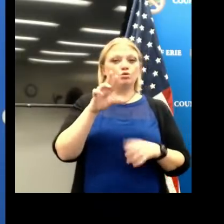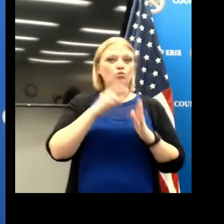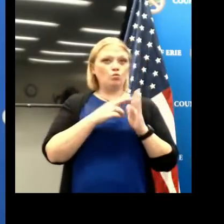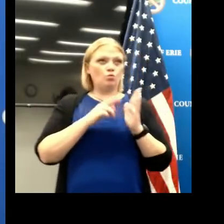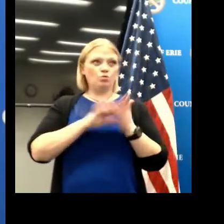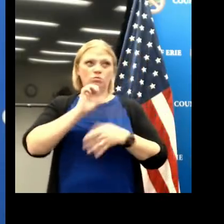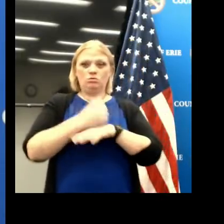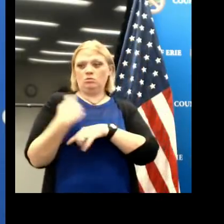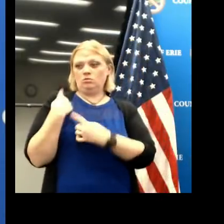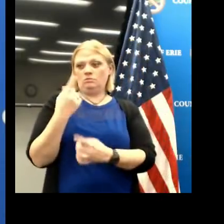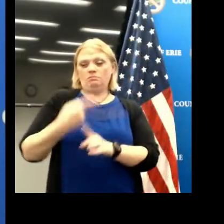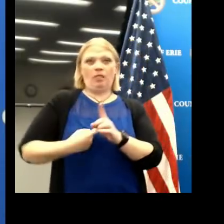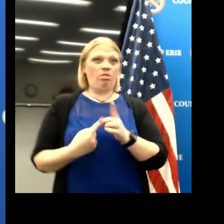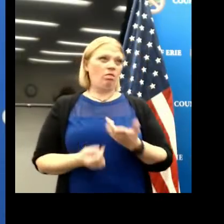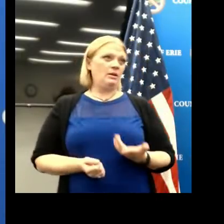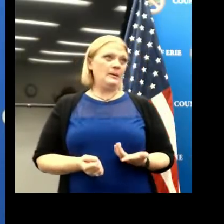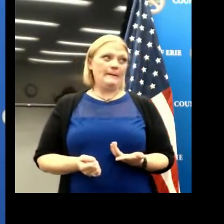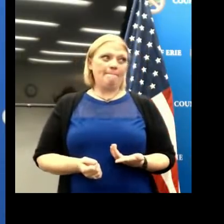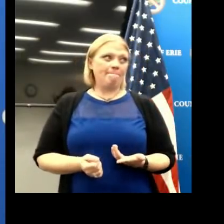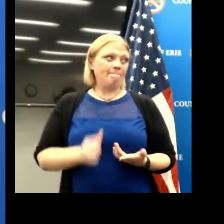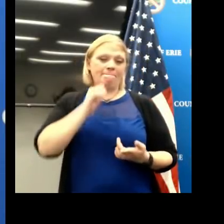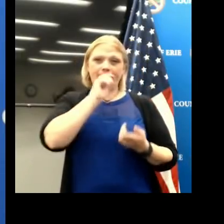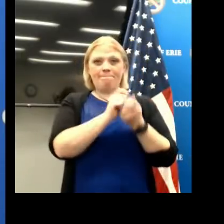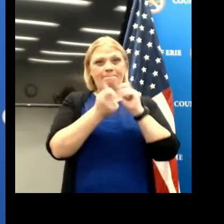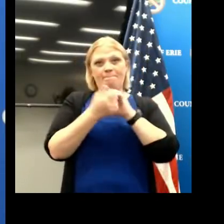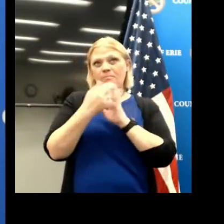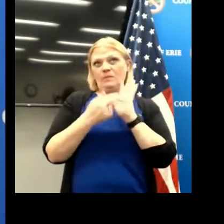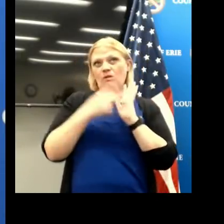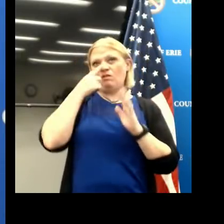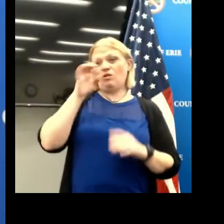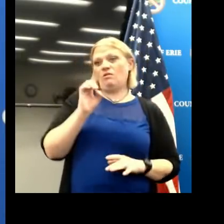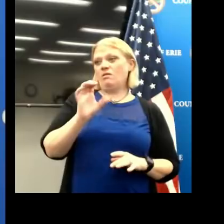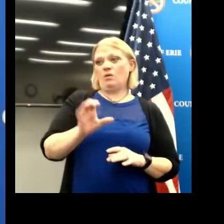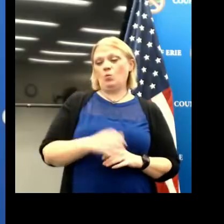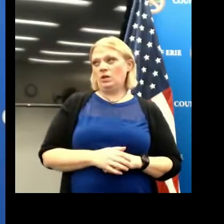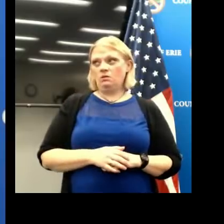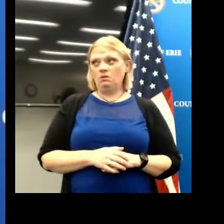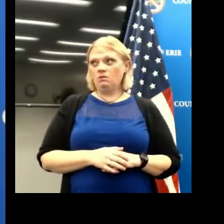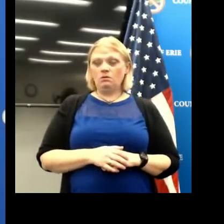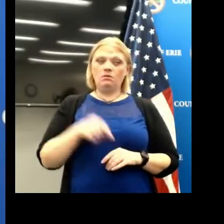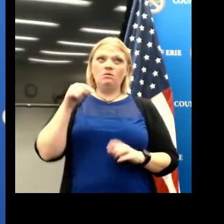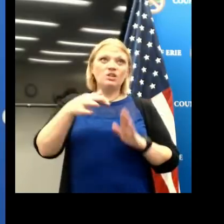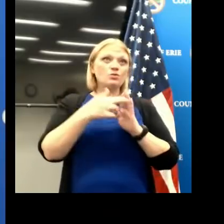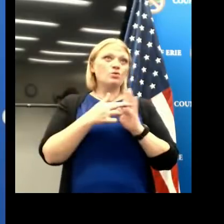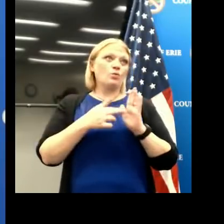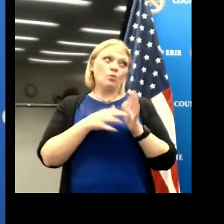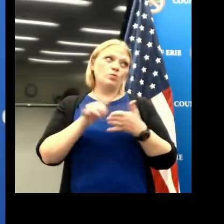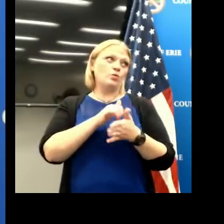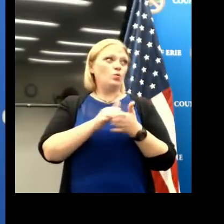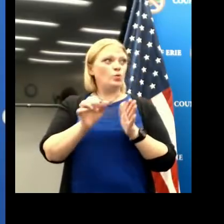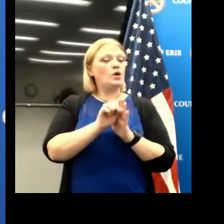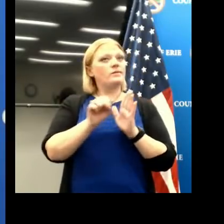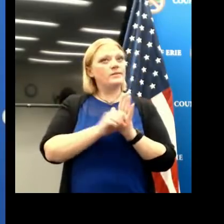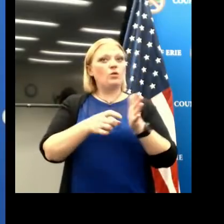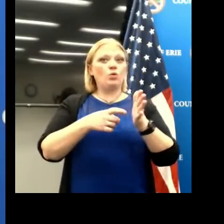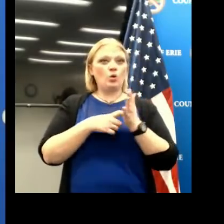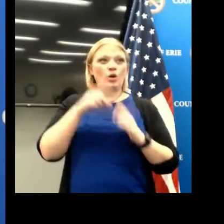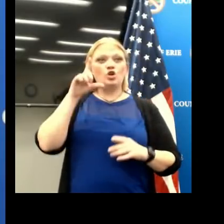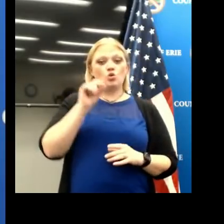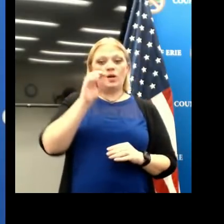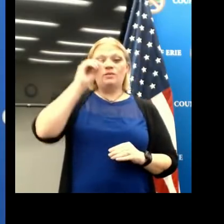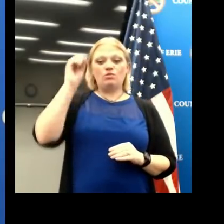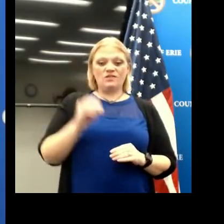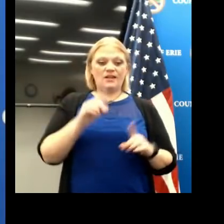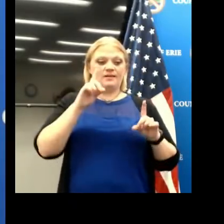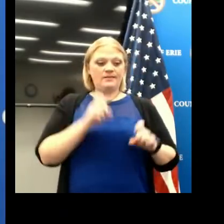now. And they didn't change the rules for Erie County. These are the rules in which New York State requires a 20% testing to